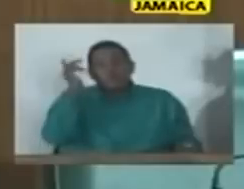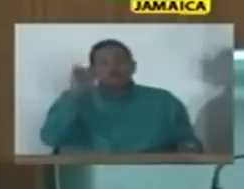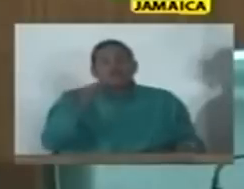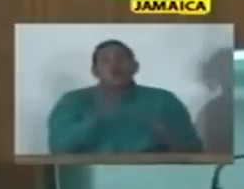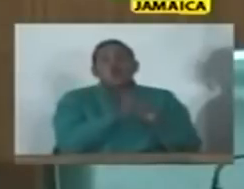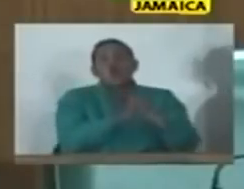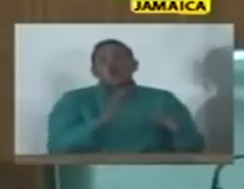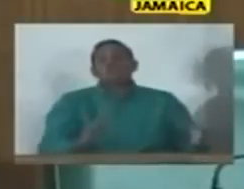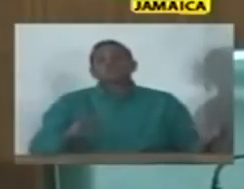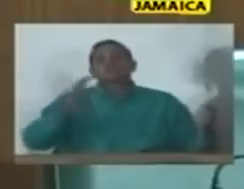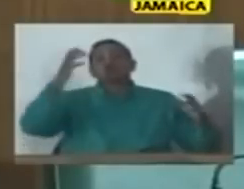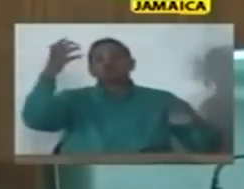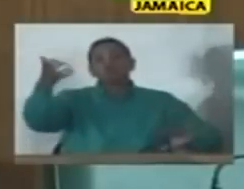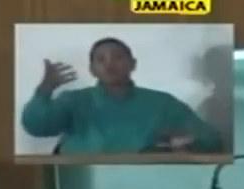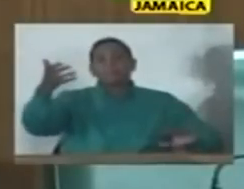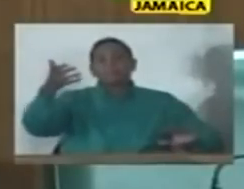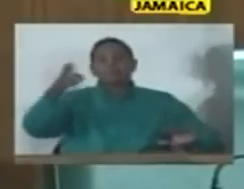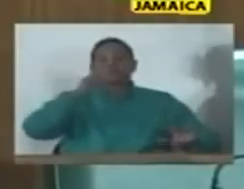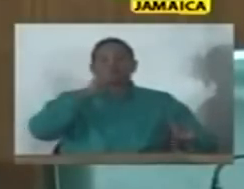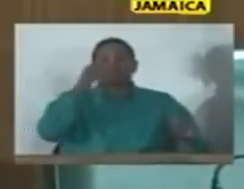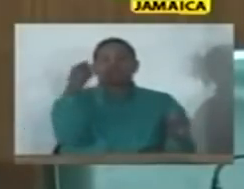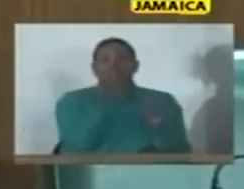disrupt, affect